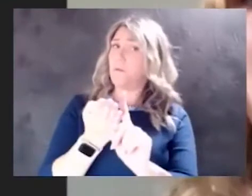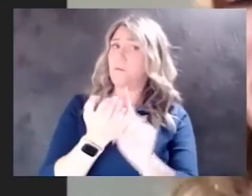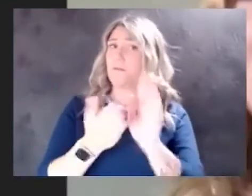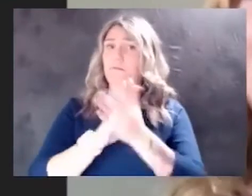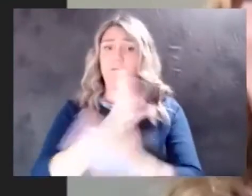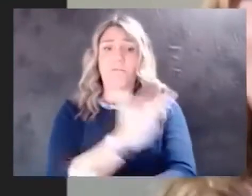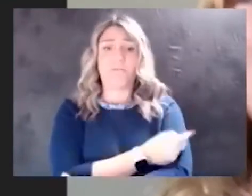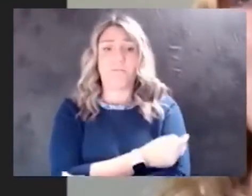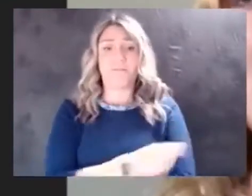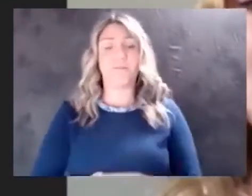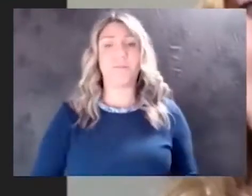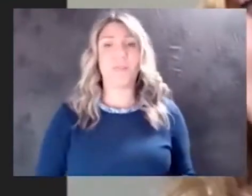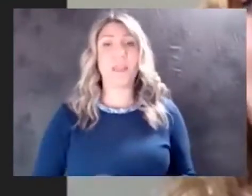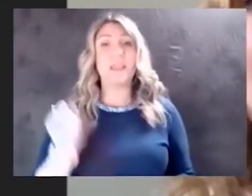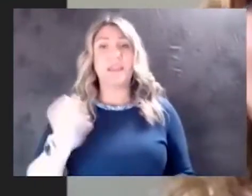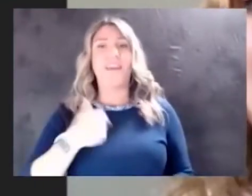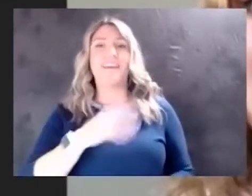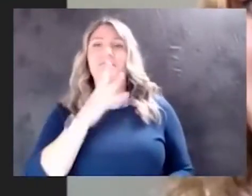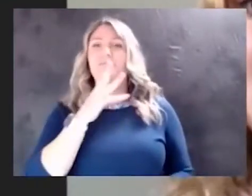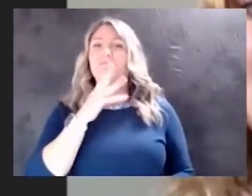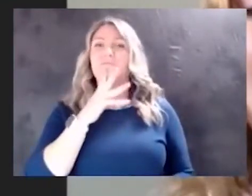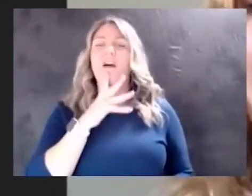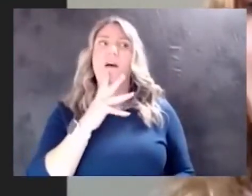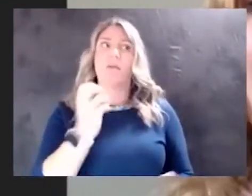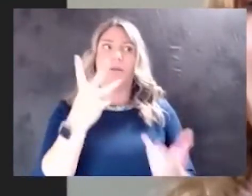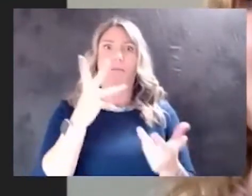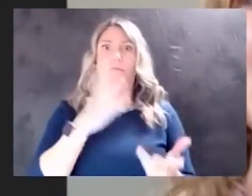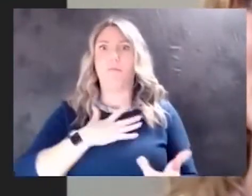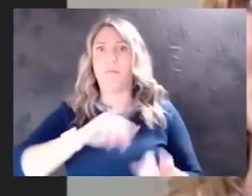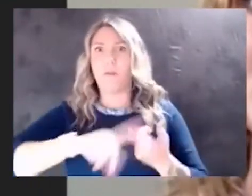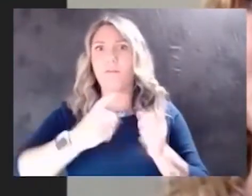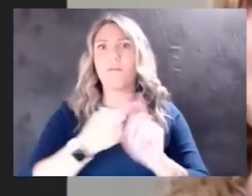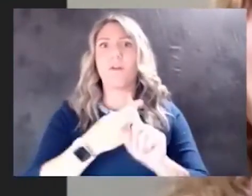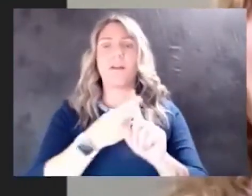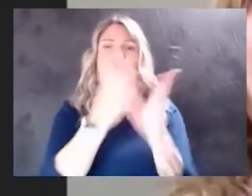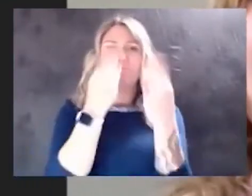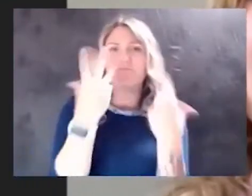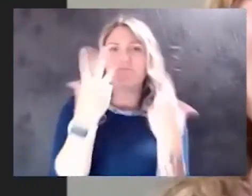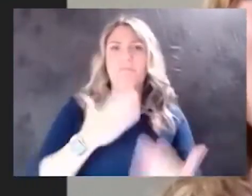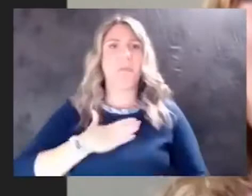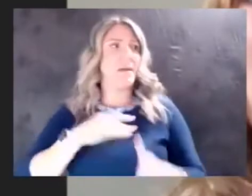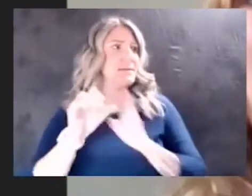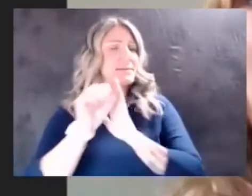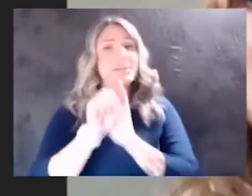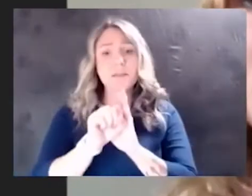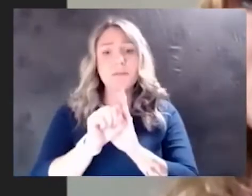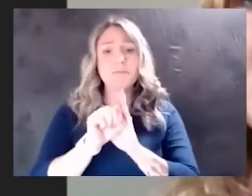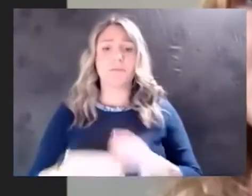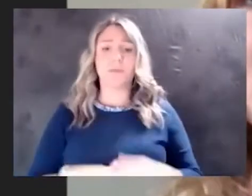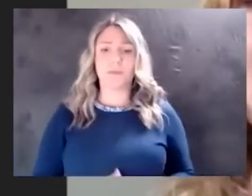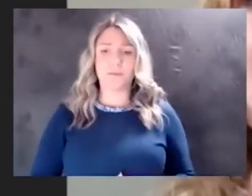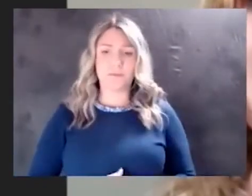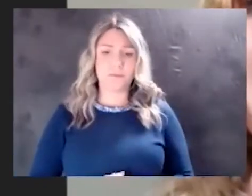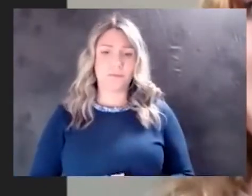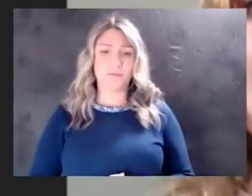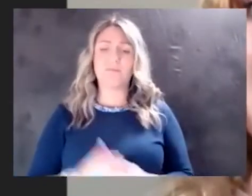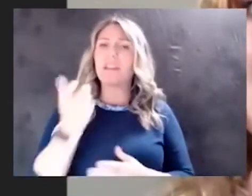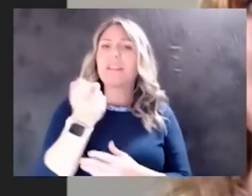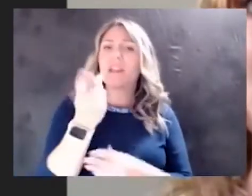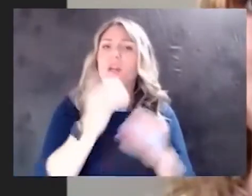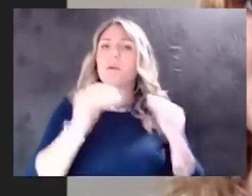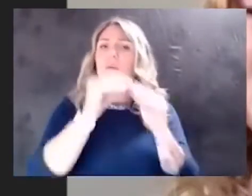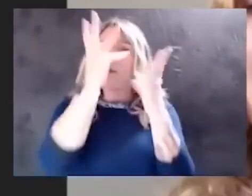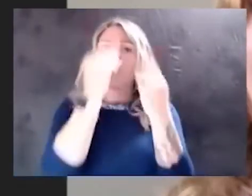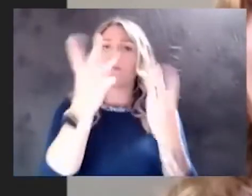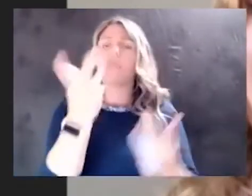Yeah, so I had talked to a lot of my friends, just kind of telling them like how my symptoms were and just a little bit more information